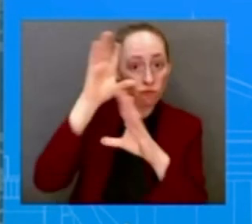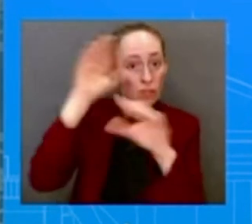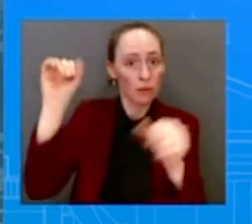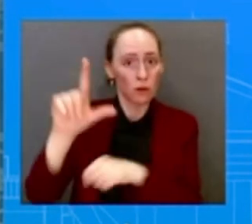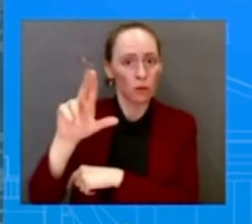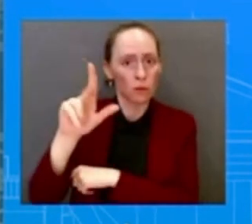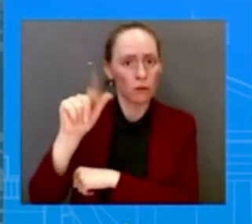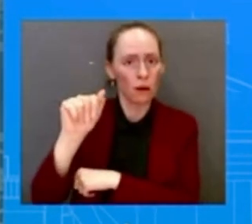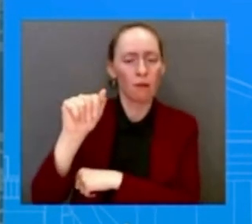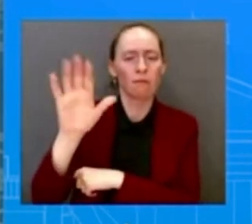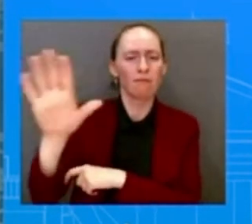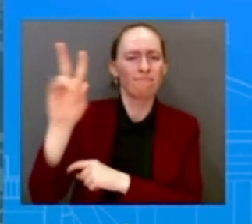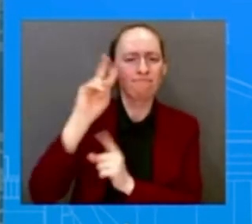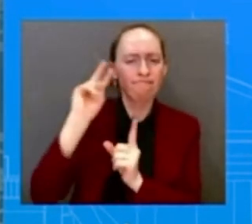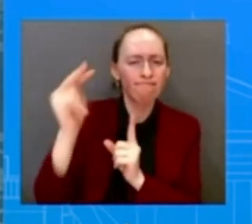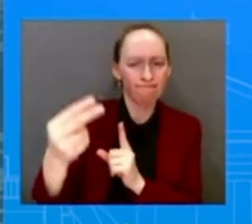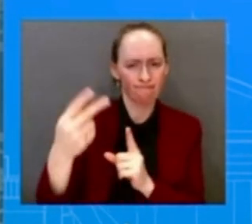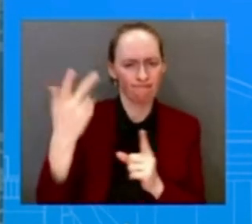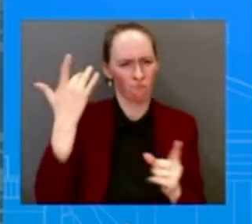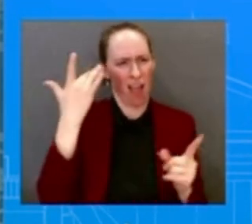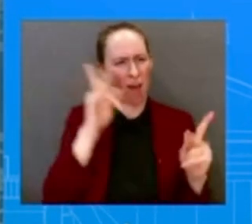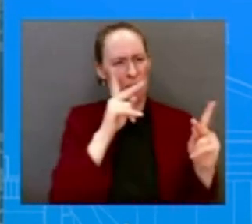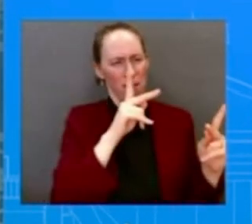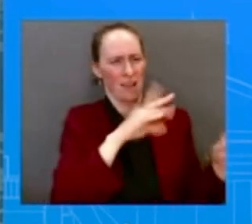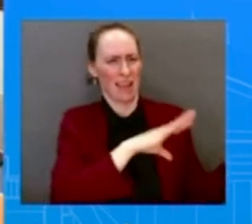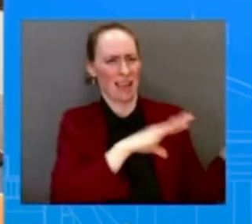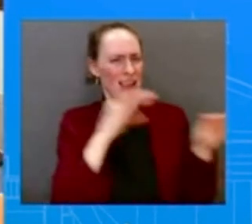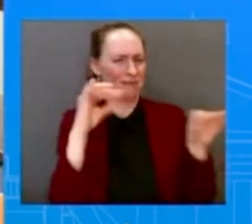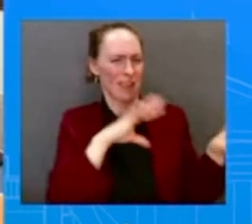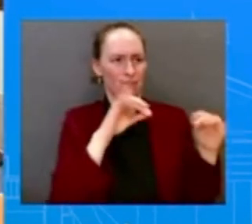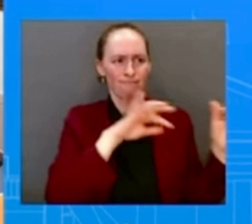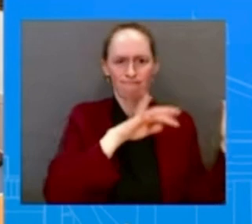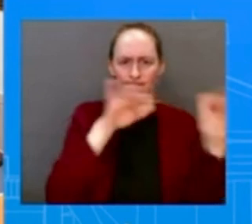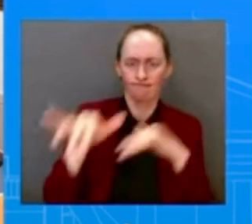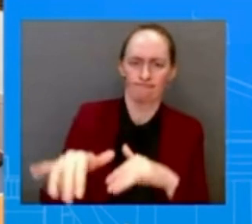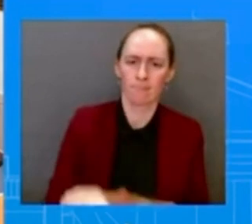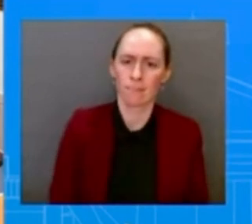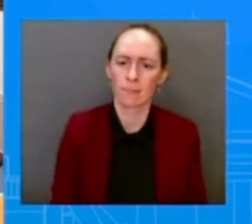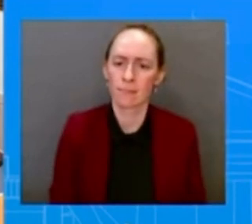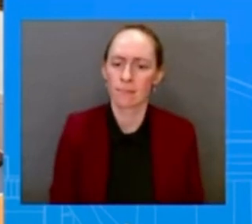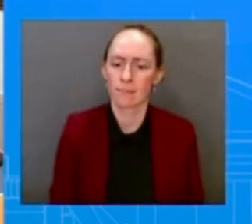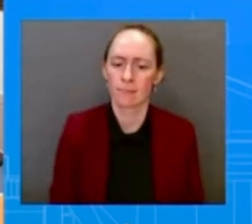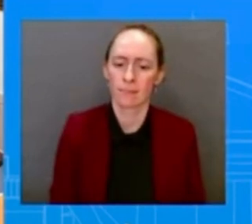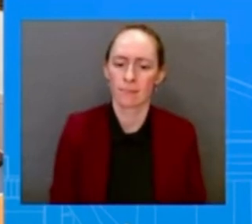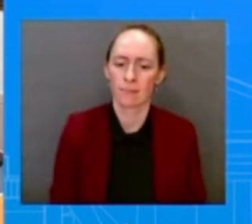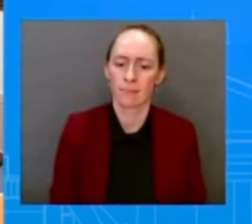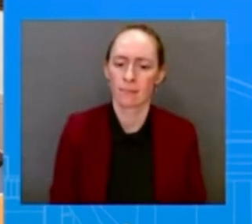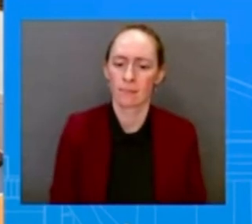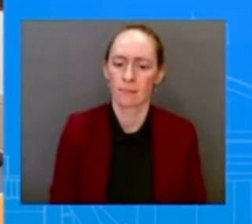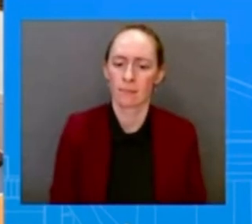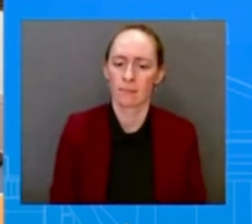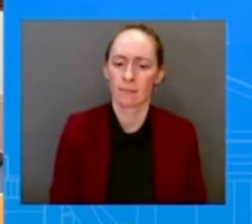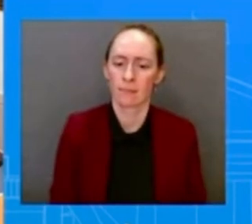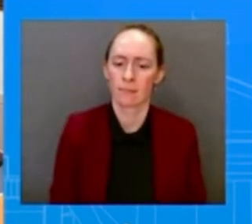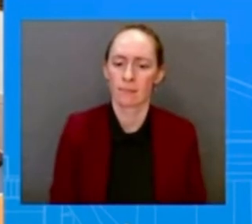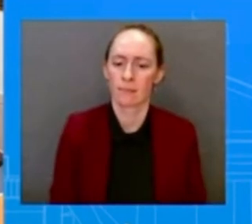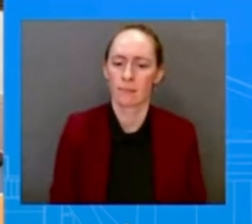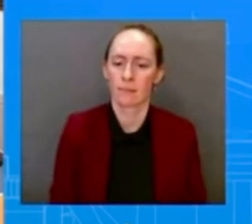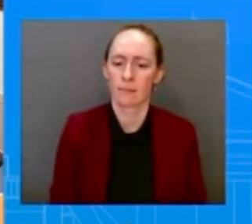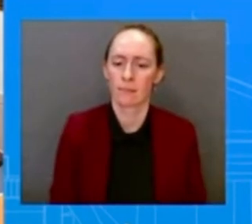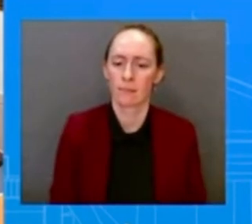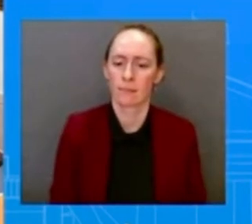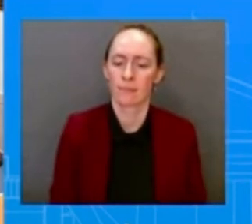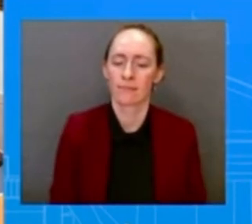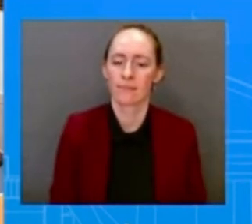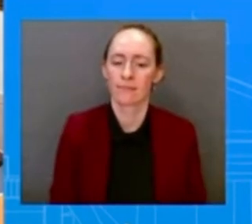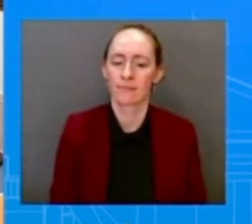Thank you. When I hear news, I just get very excited. So, fancy that. Yes. So can we just go